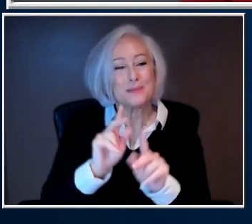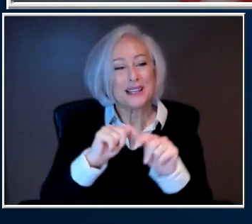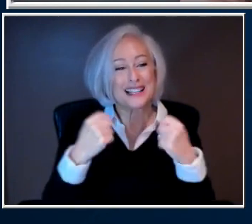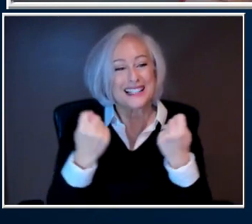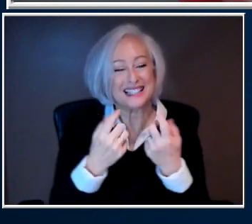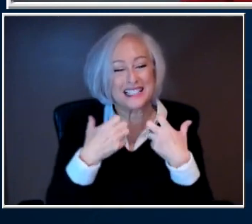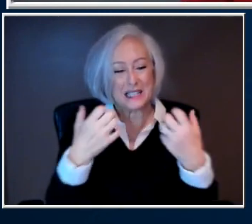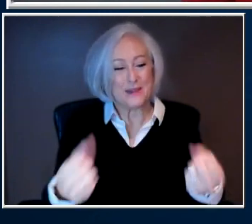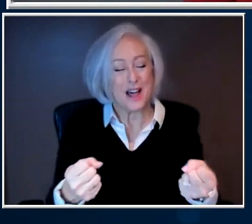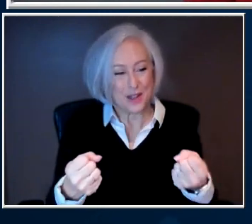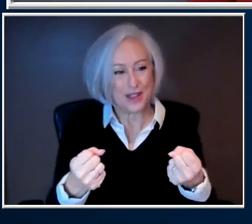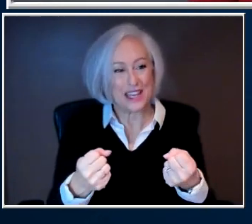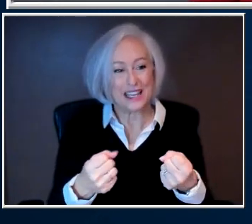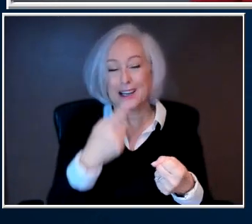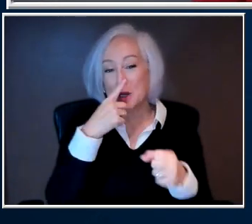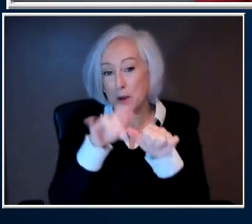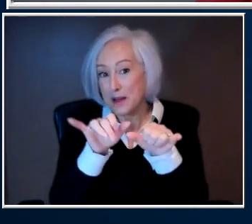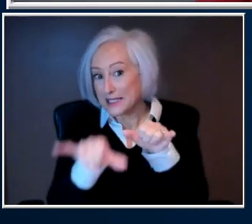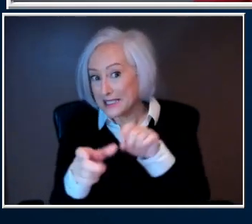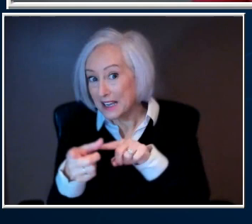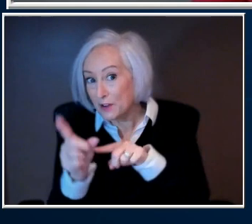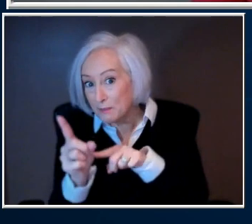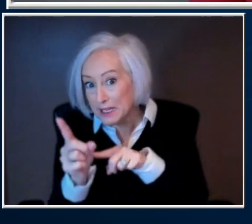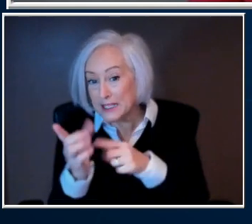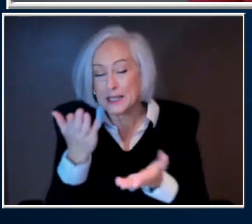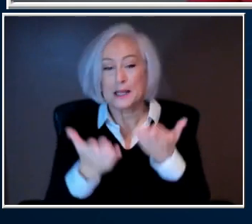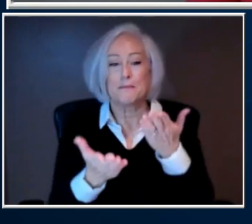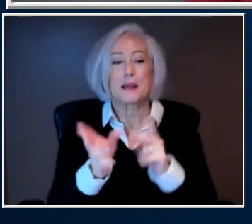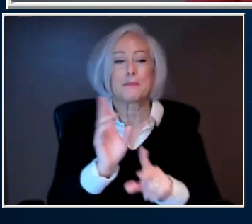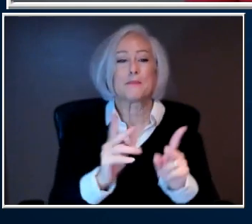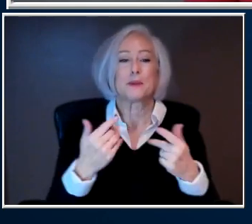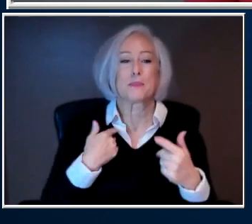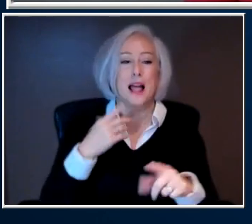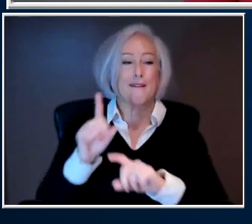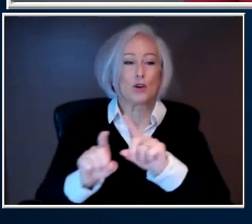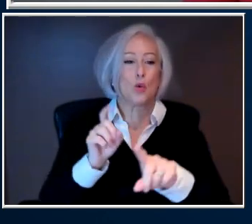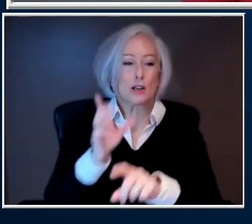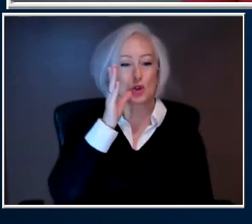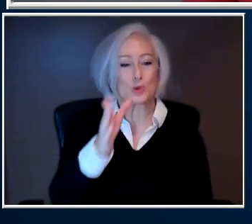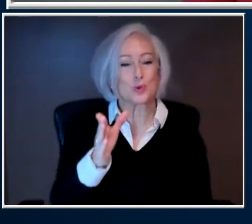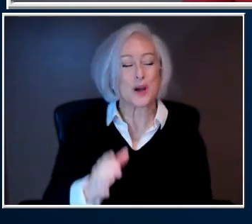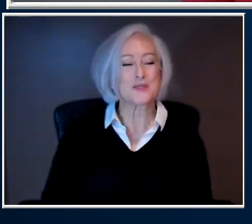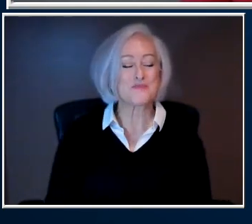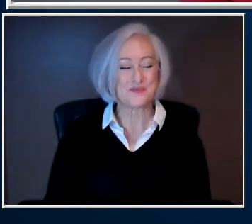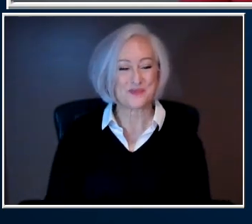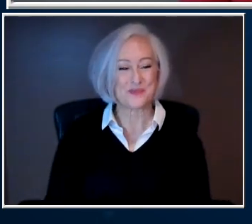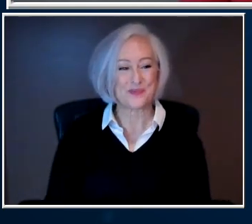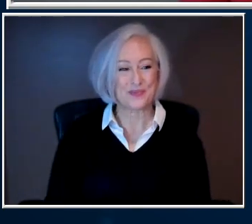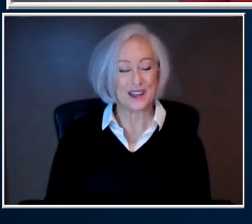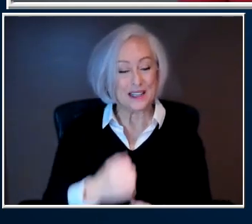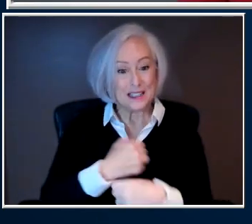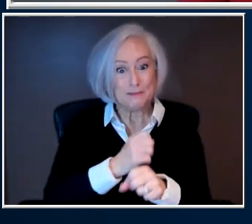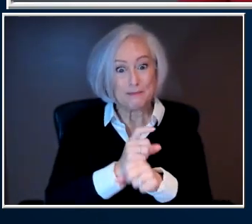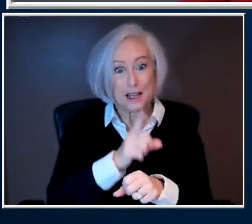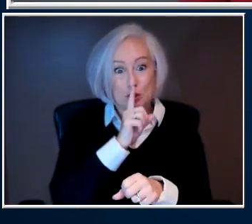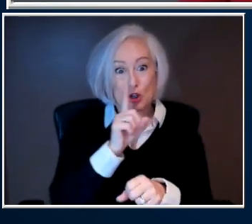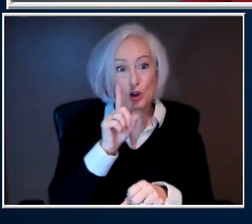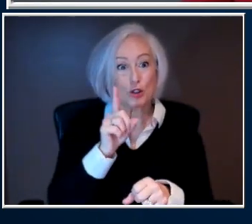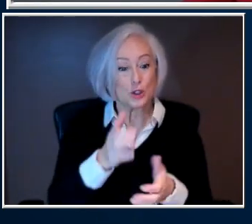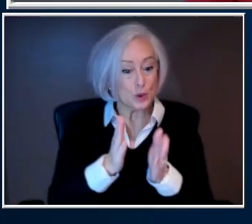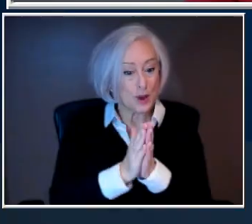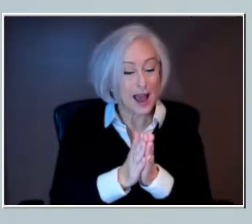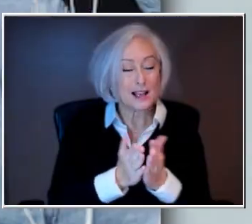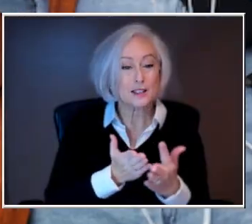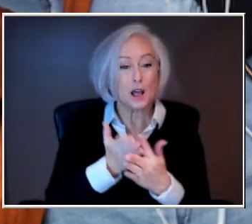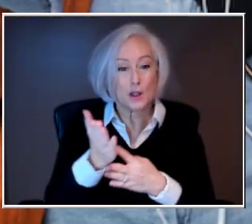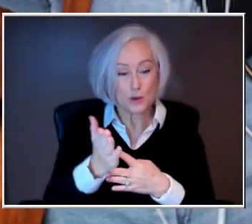If you don't mind, stick around a little bit, because we may have some audience questions for you coming up here in just a moment. So be sure to ask your questions. You can use the chat on YouTube